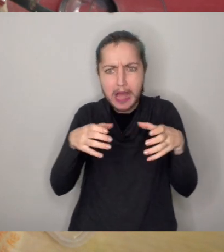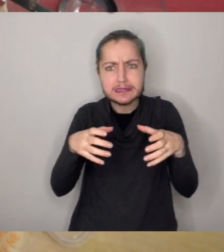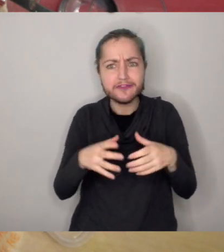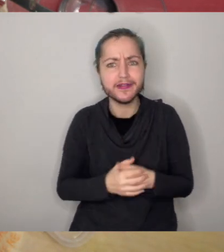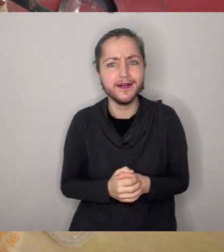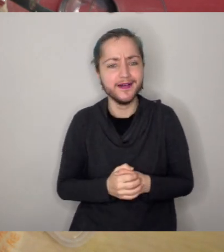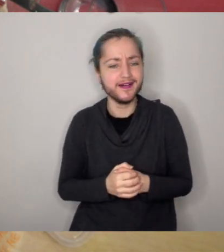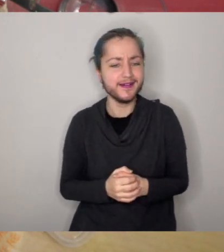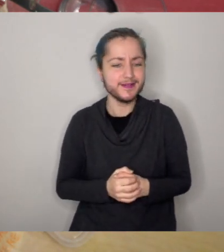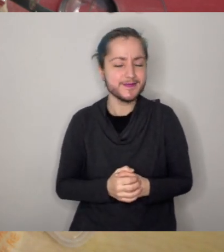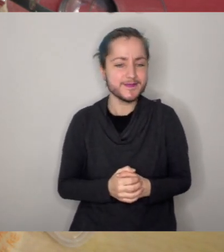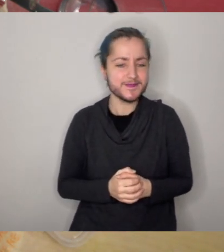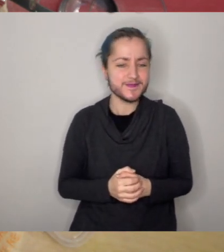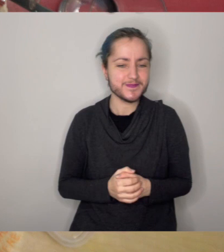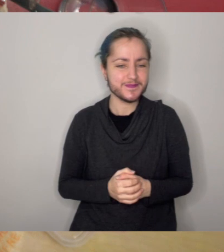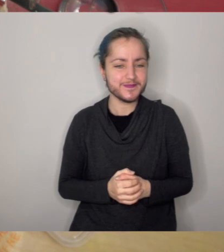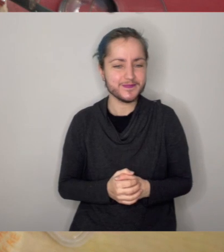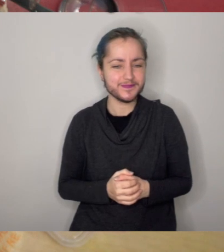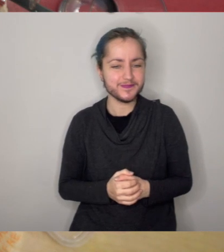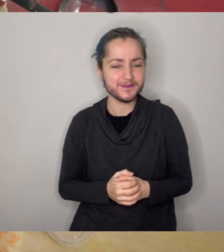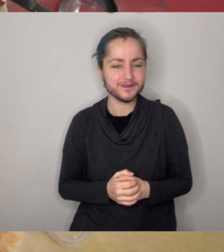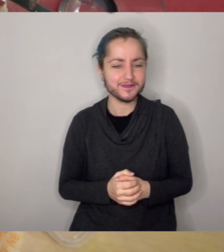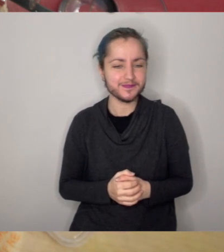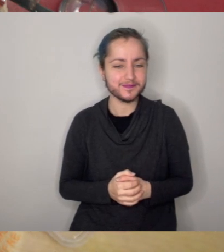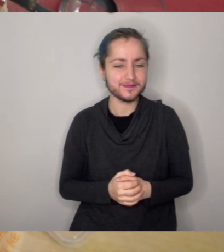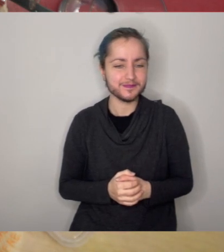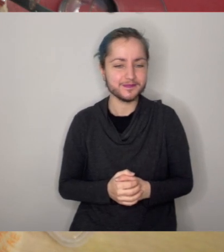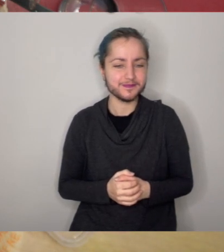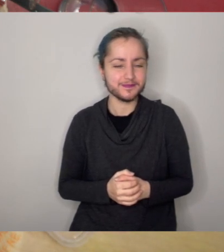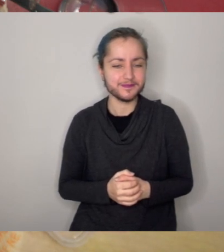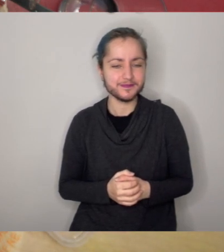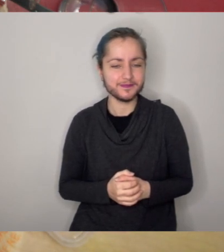Whoa, that yolk is massive.